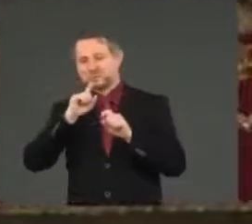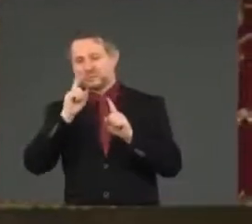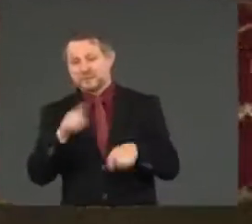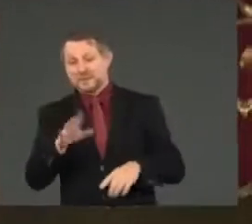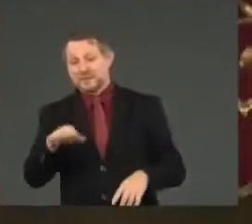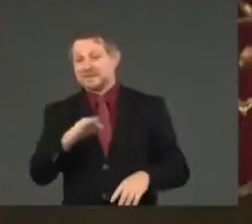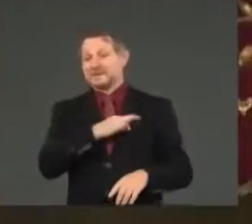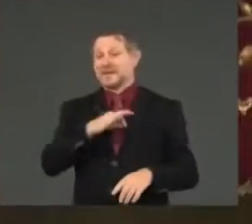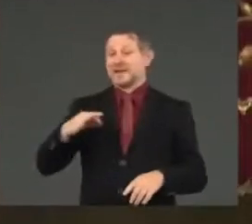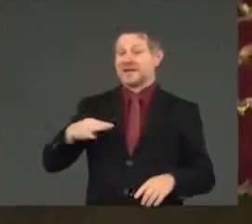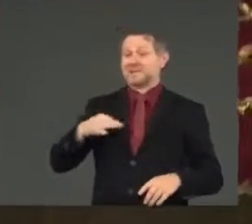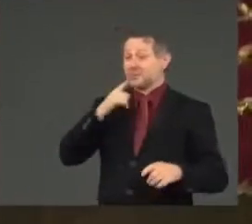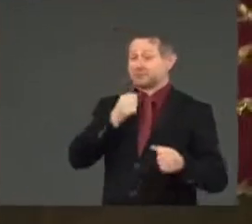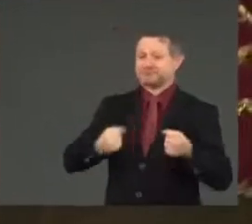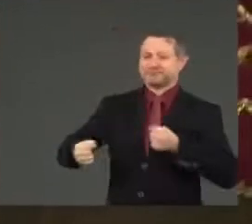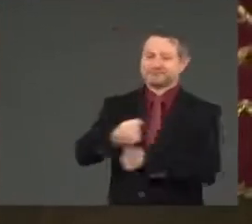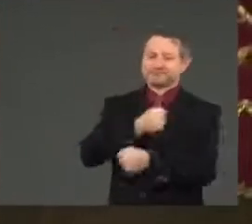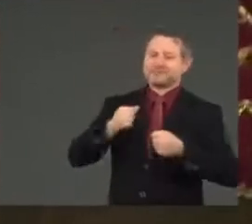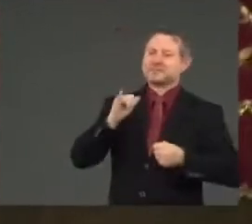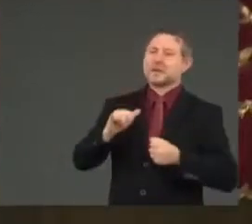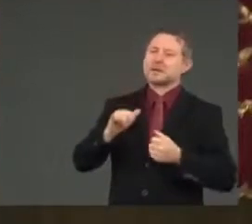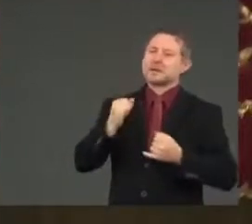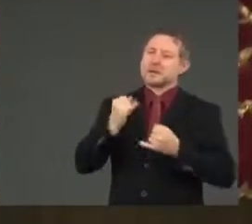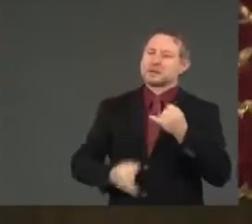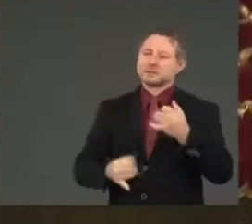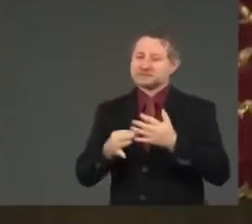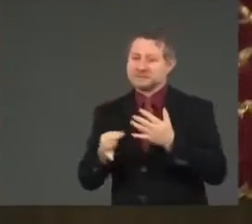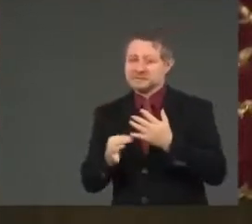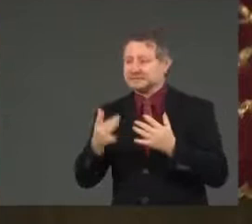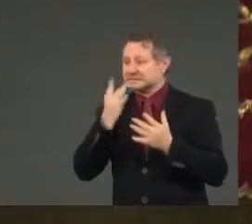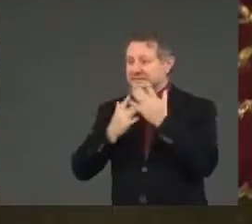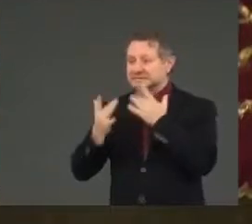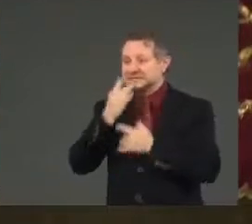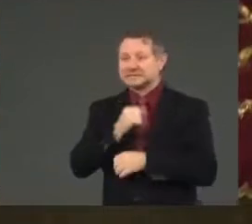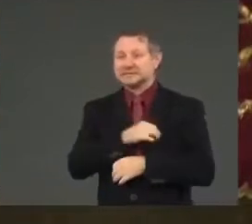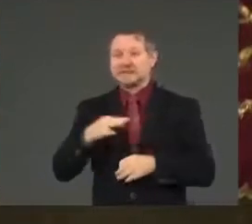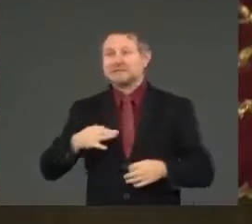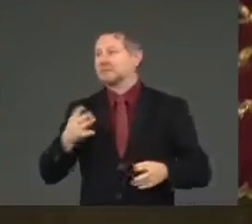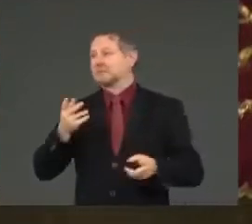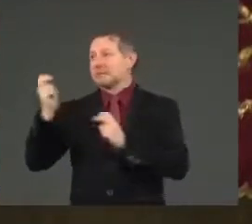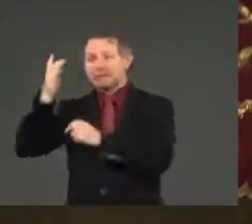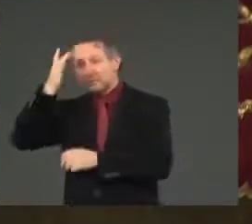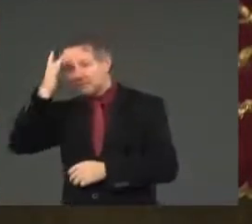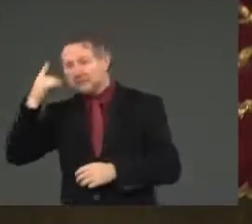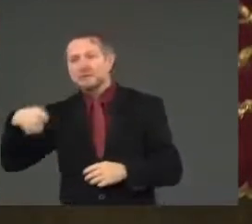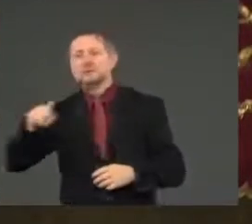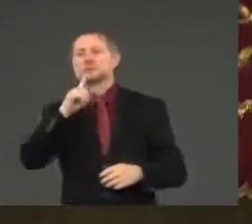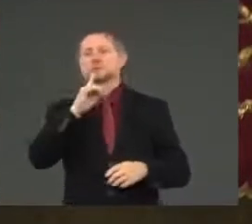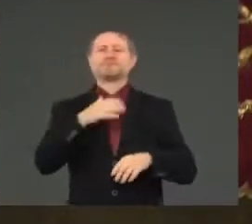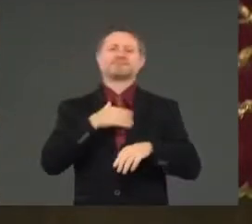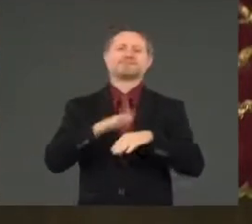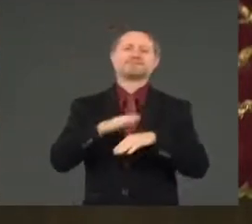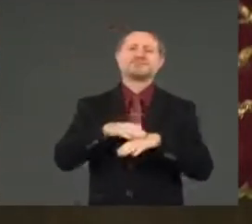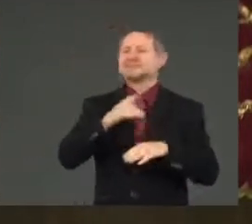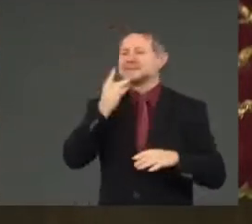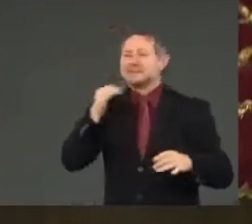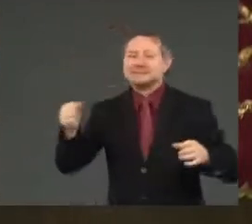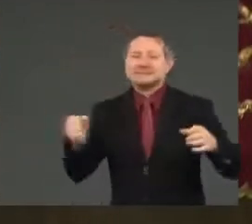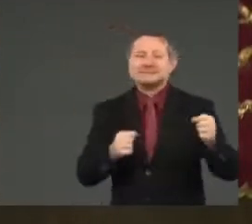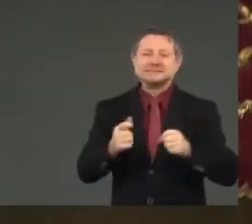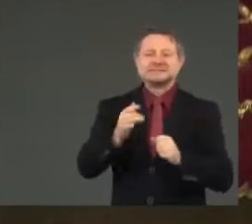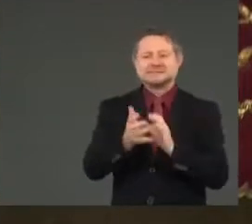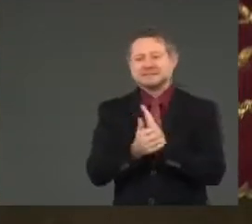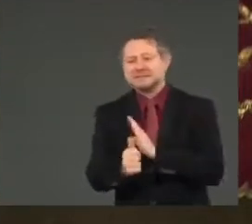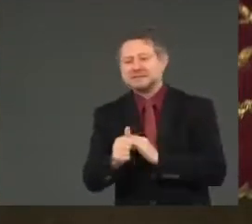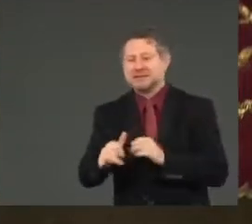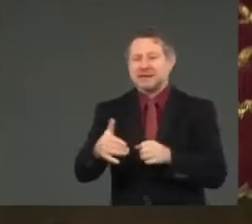last resort. If there's a staff shortage, if people are out because they're sick and they need to have certain people with certain skill levels step in to be able to cover.